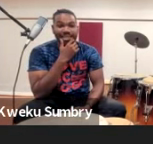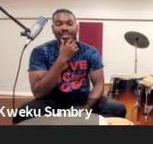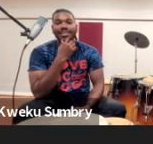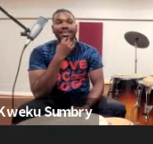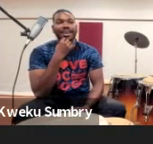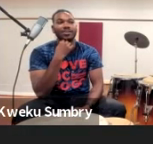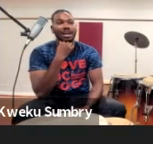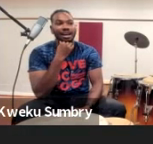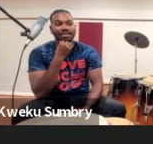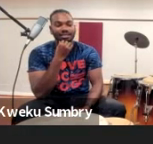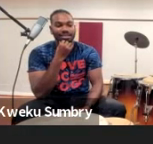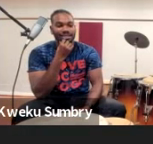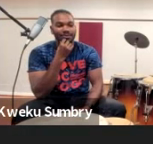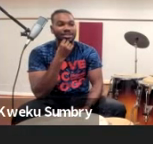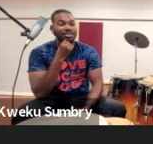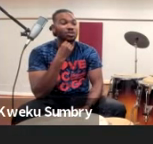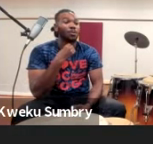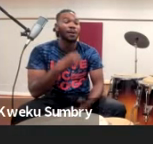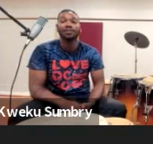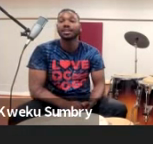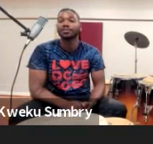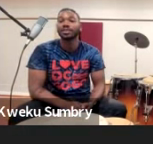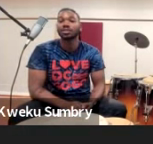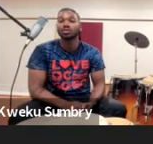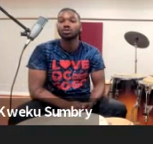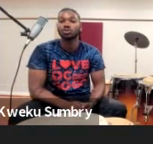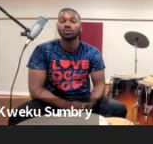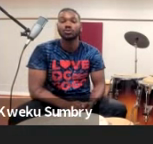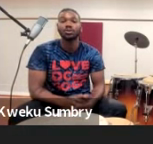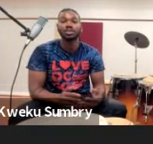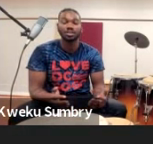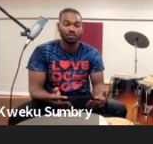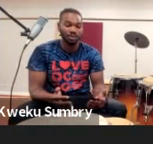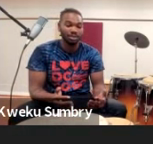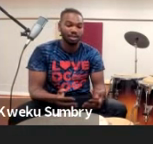maybe like eight or nine, because, you know, my pops had a big deal to do with